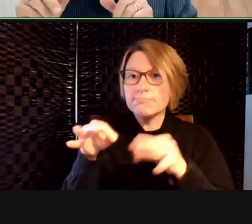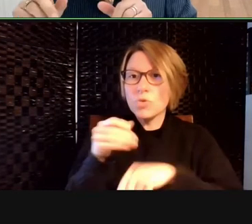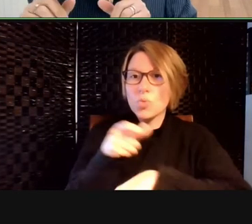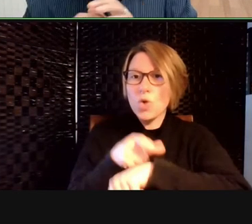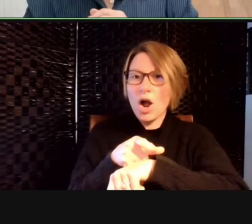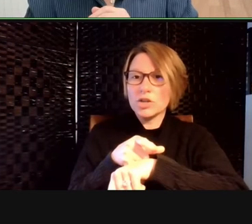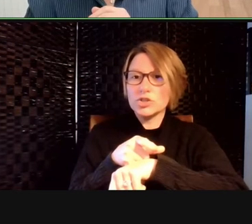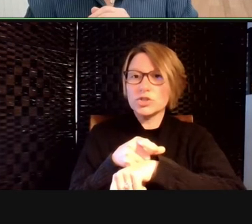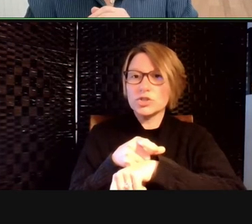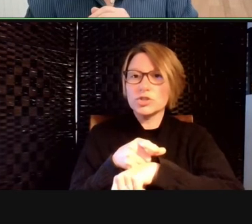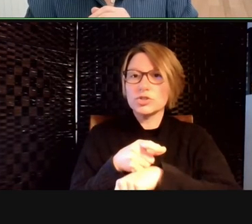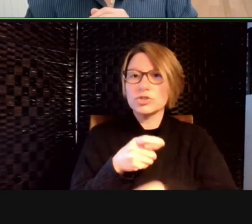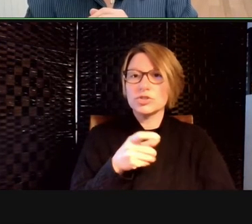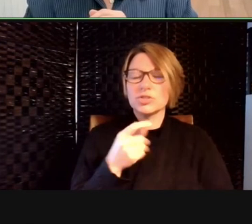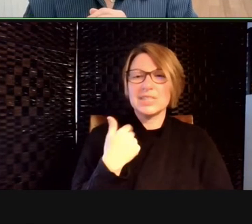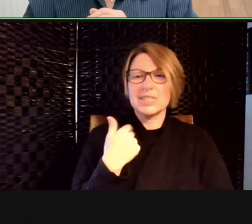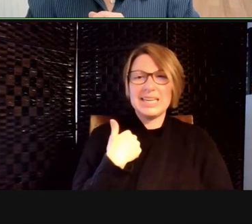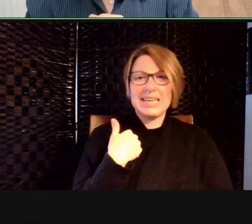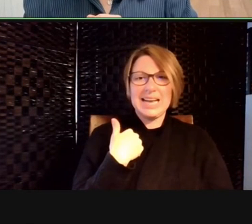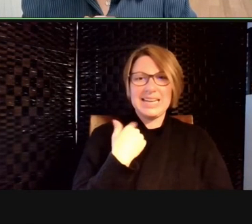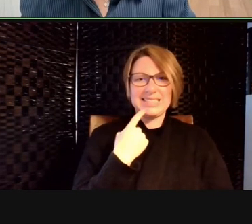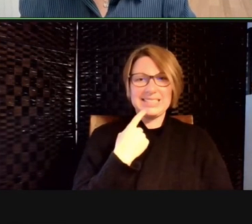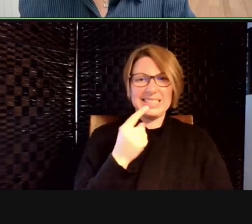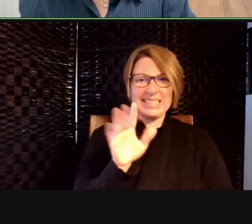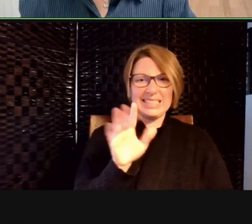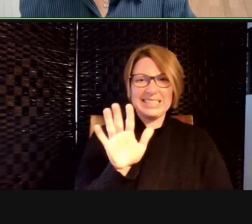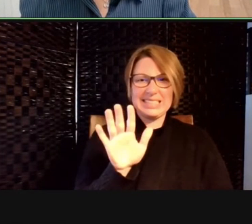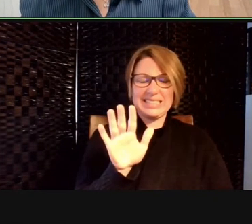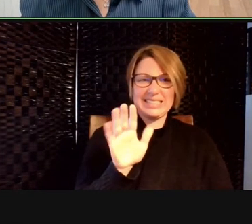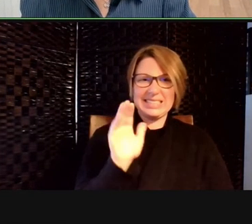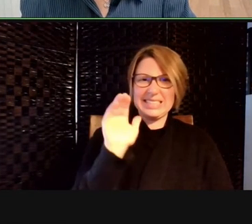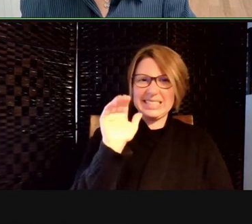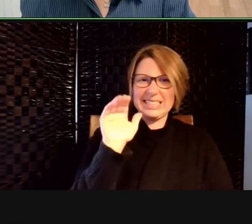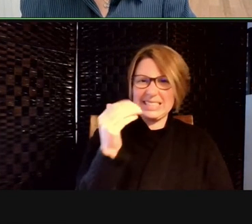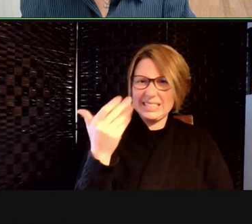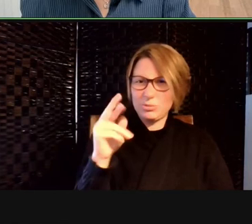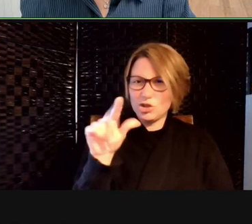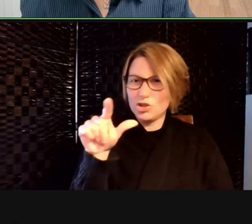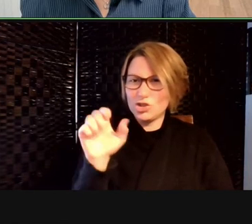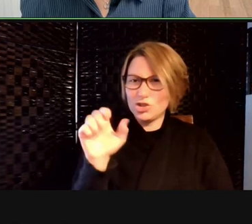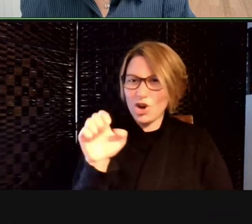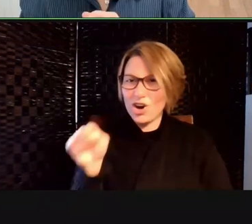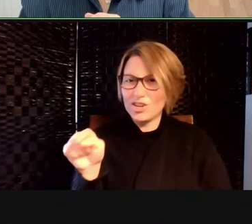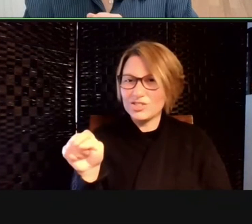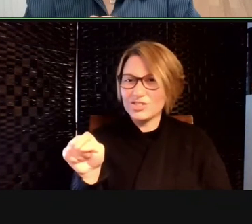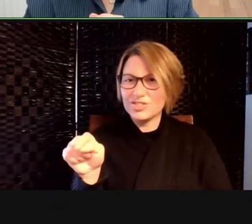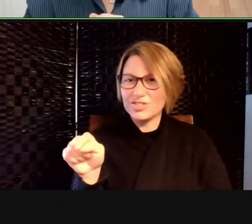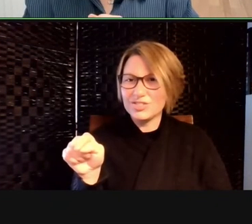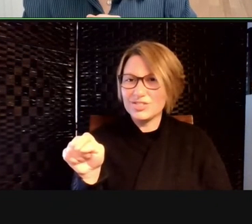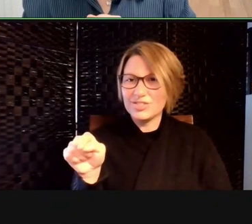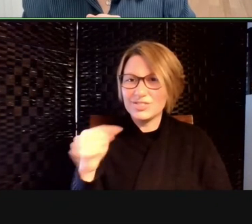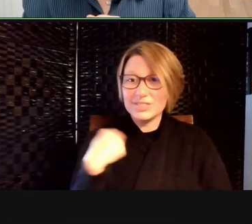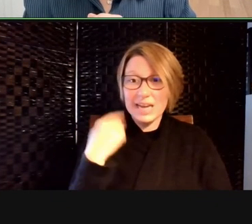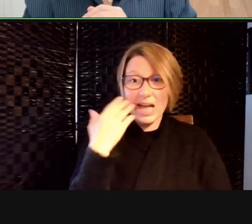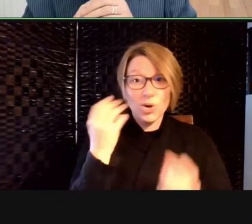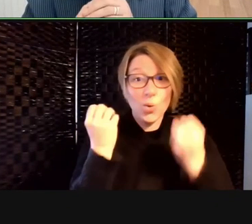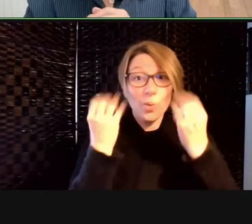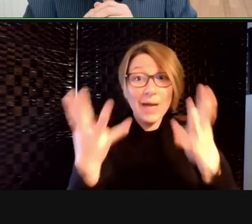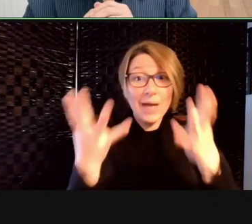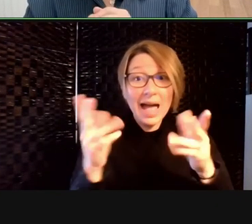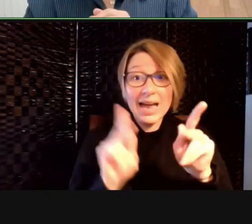And that point is when I had to say, well, actually, that sounds a lot like charge syndrome to me. I know a lot of people with charge